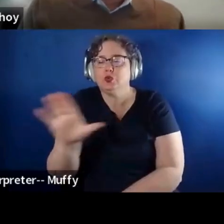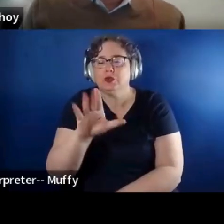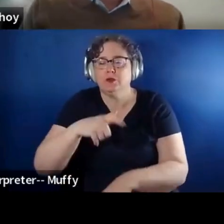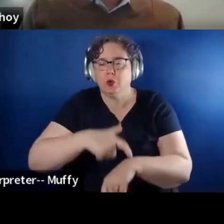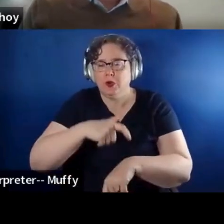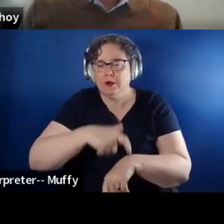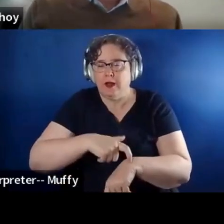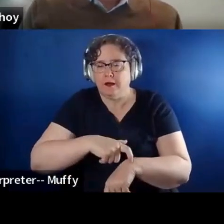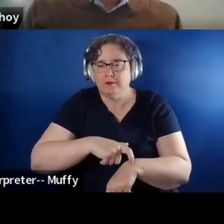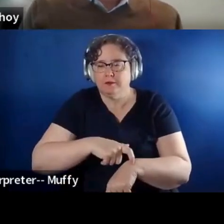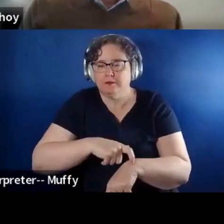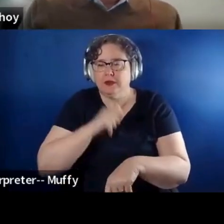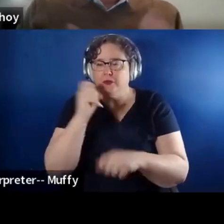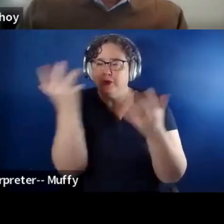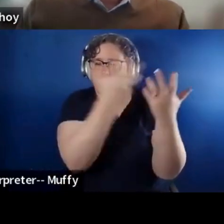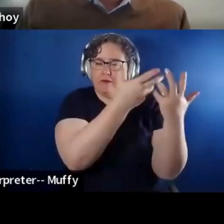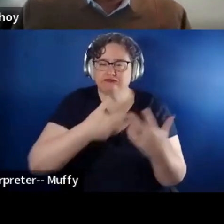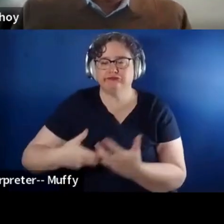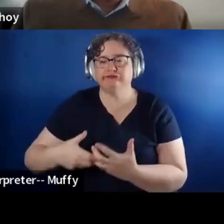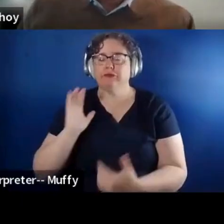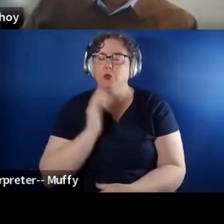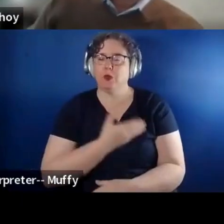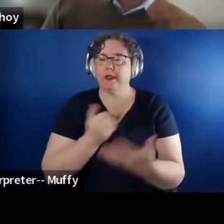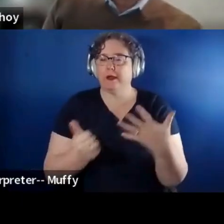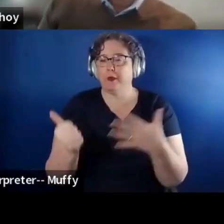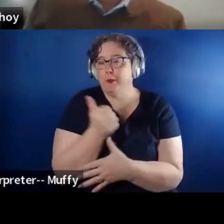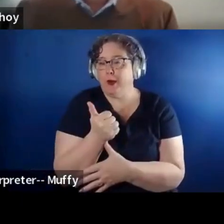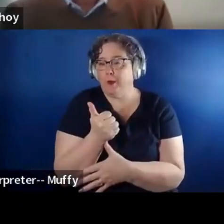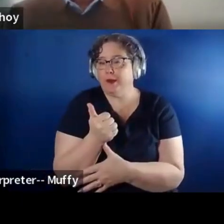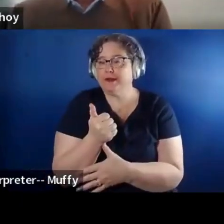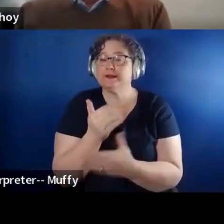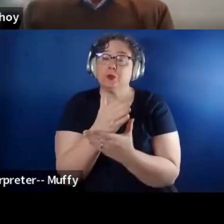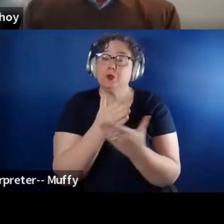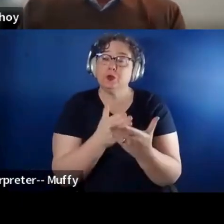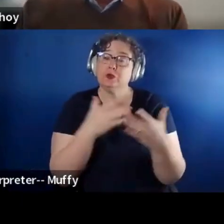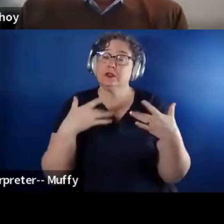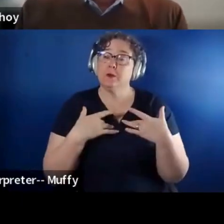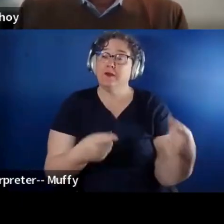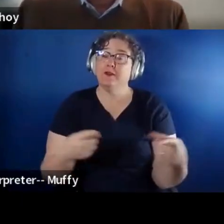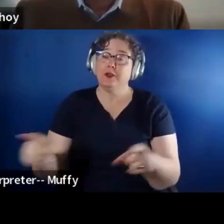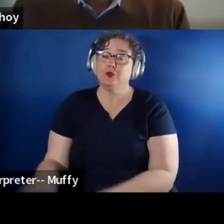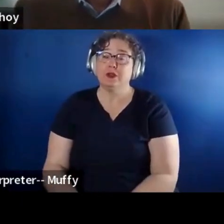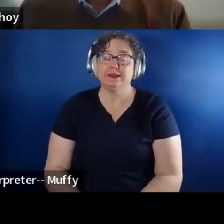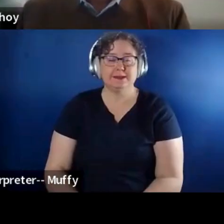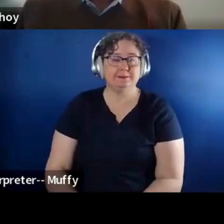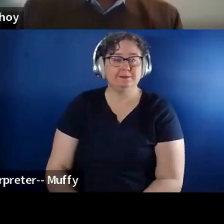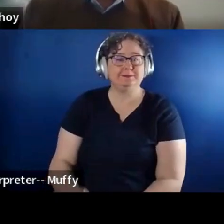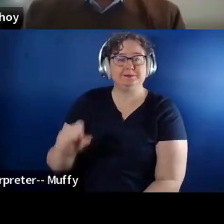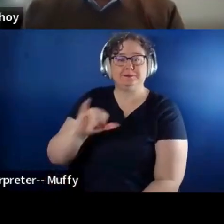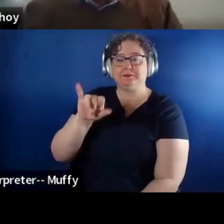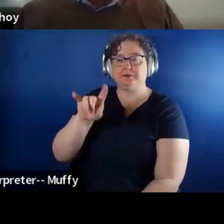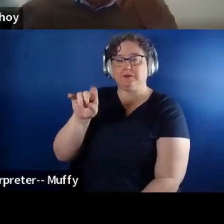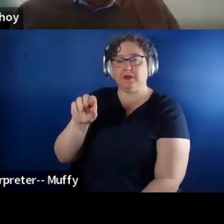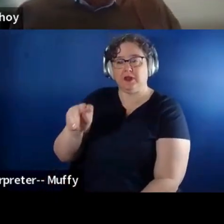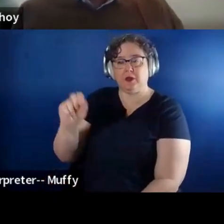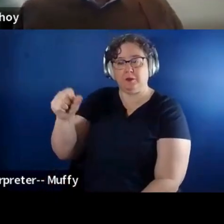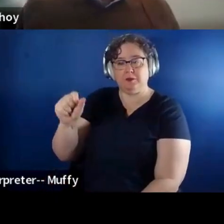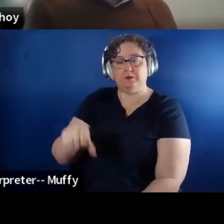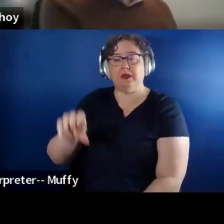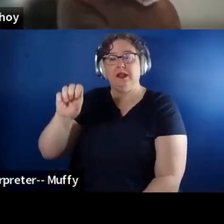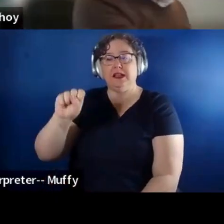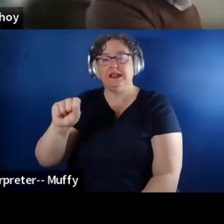clearly aligned with our priorities. So those are just some of the trends. Yeah. Sarah Michael, do you have thoughts on